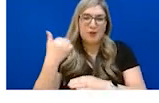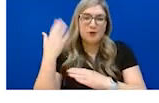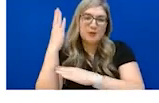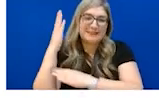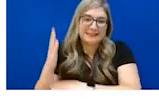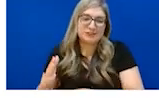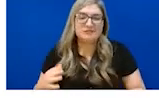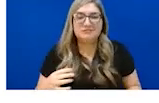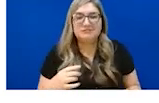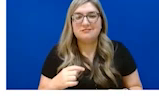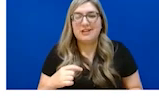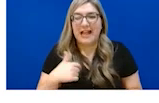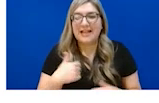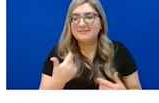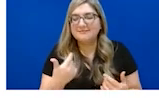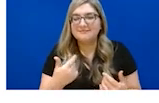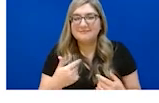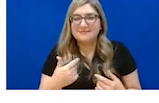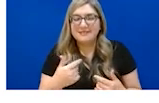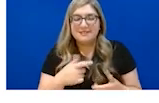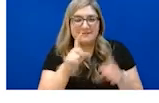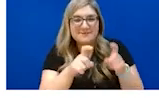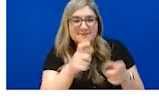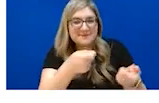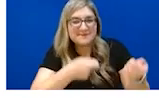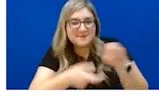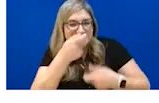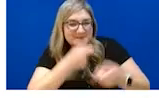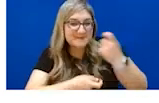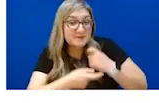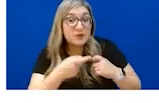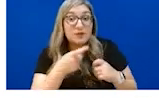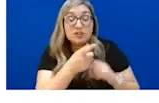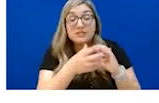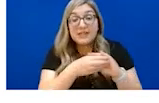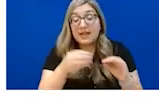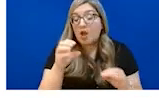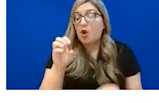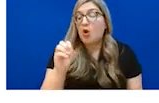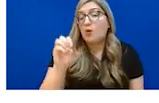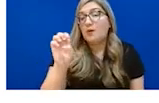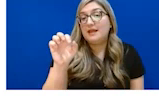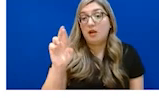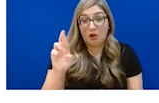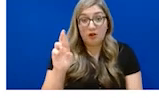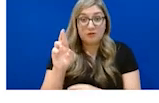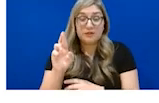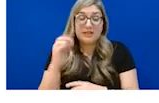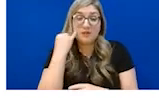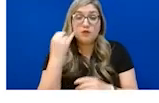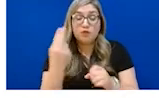kept referring to her. But she said in the OER that, using the rubric is a really positive